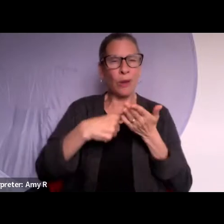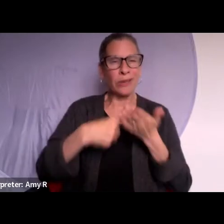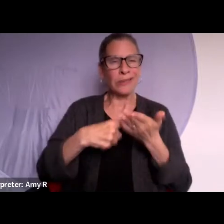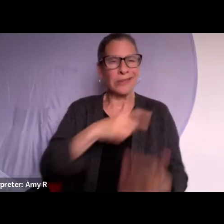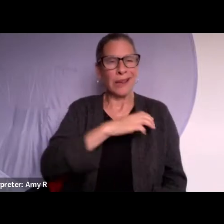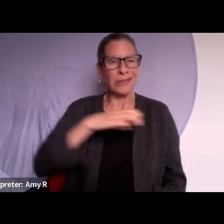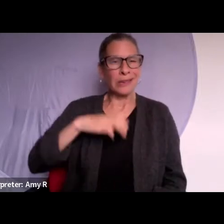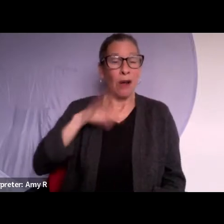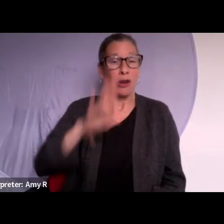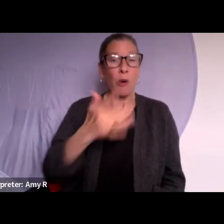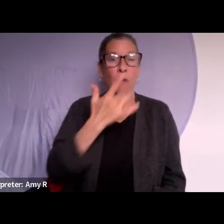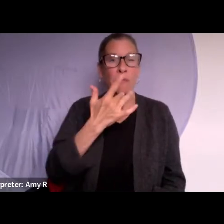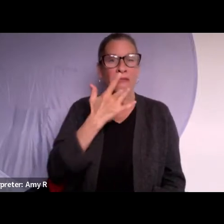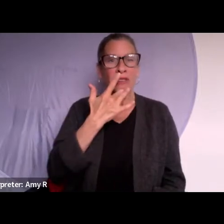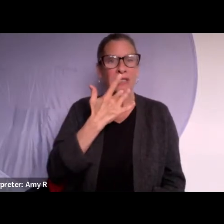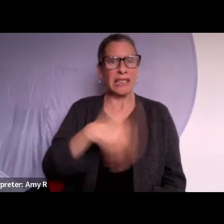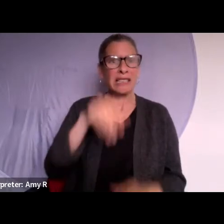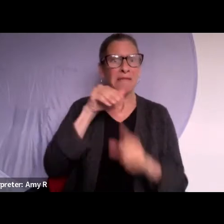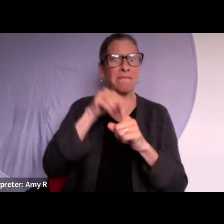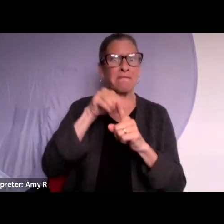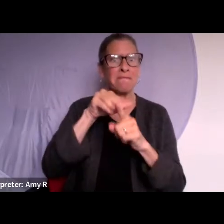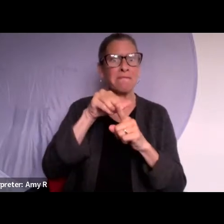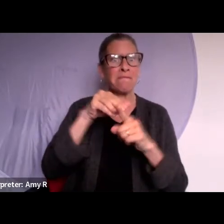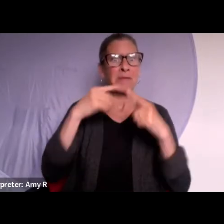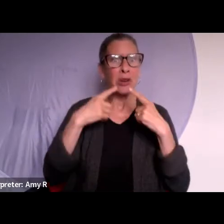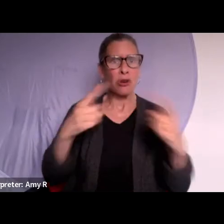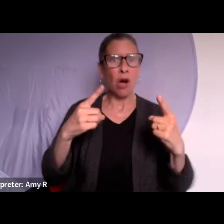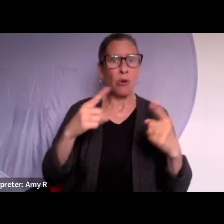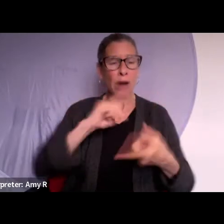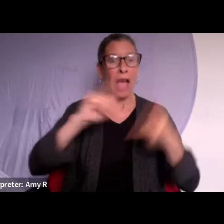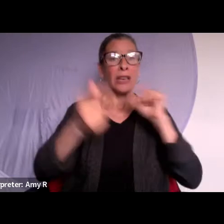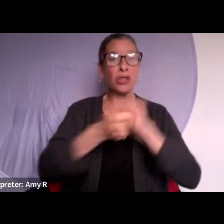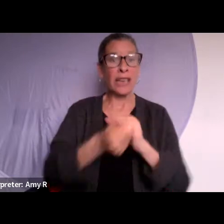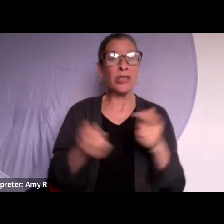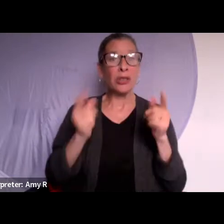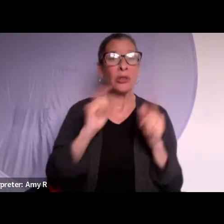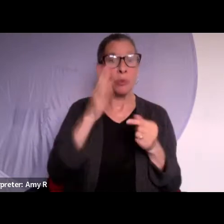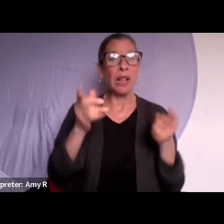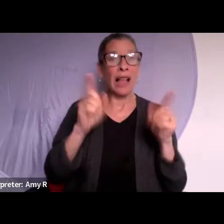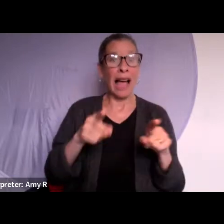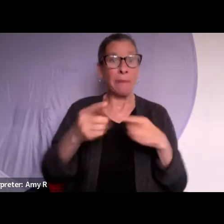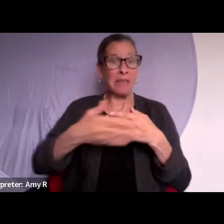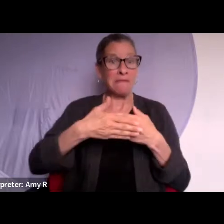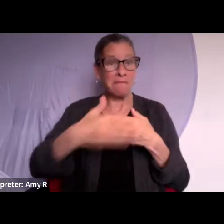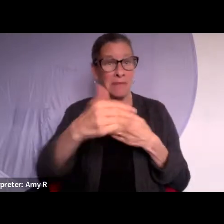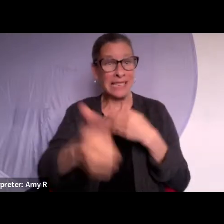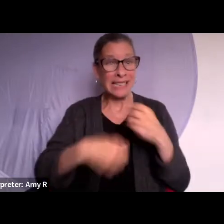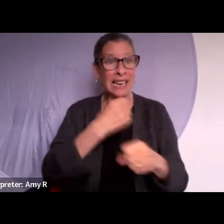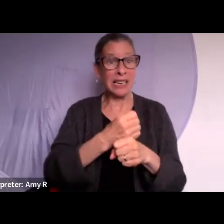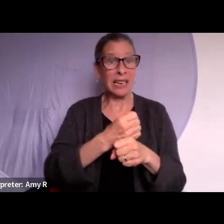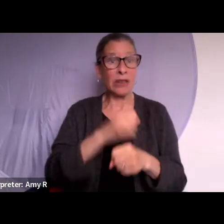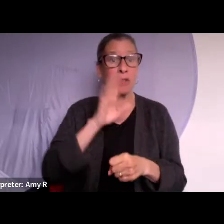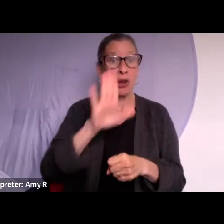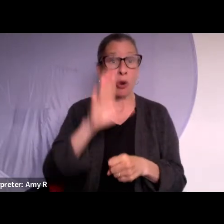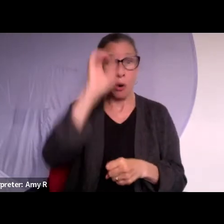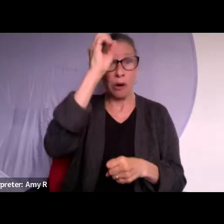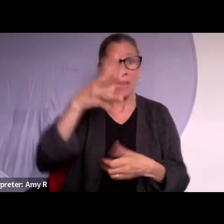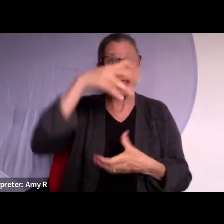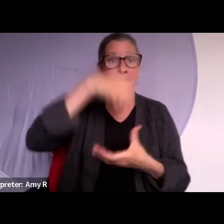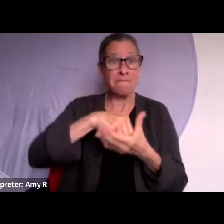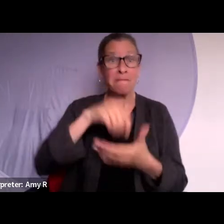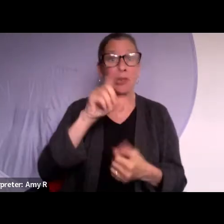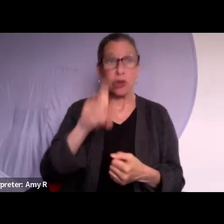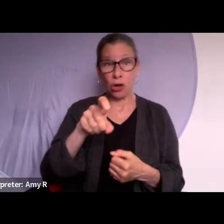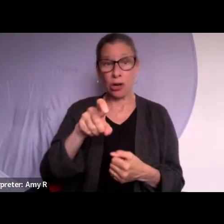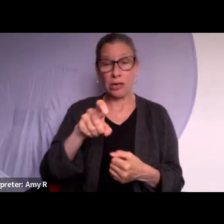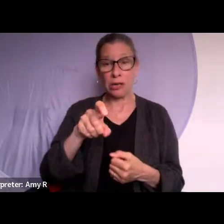preferences known. Changes will be enacted in the next decade, and you want to have a voice in what those changes are. We haven't really